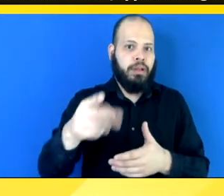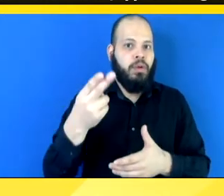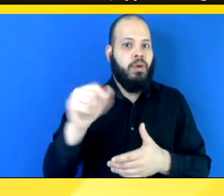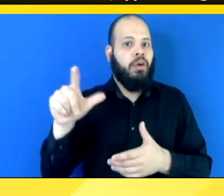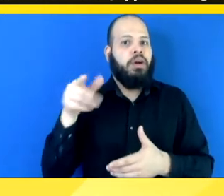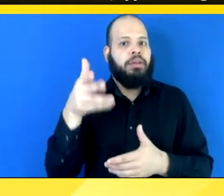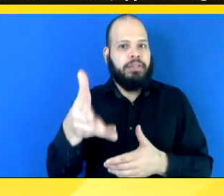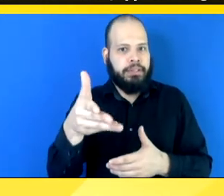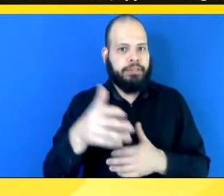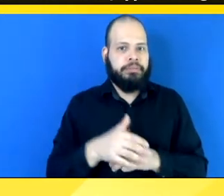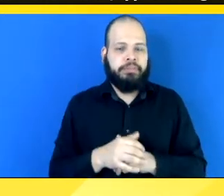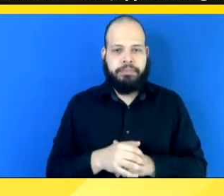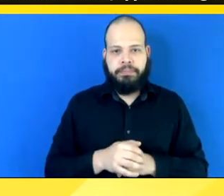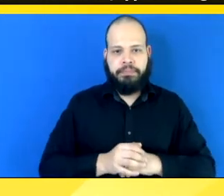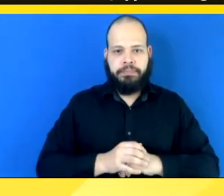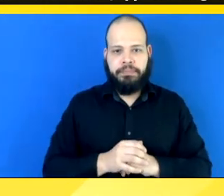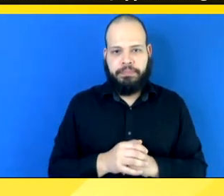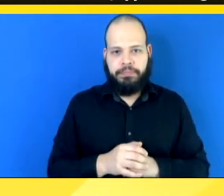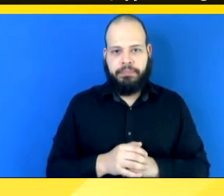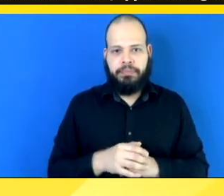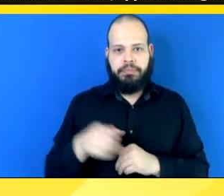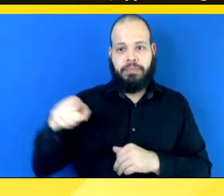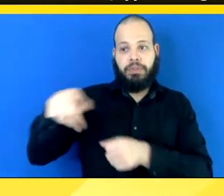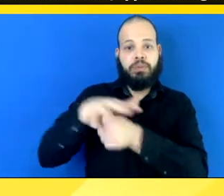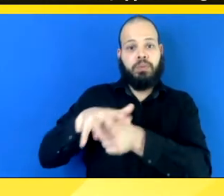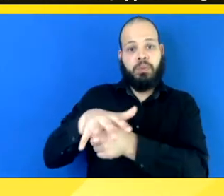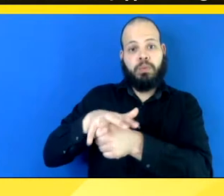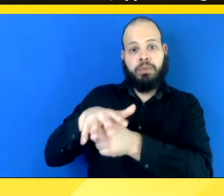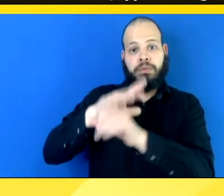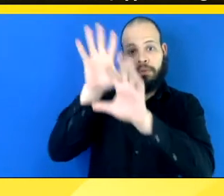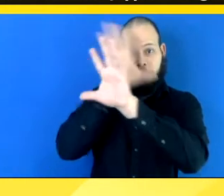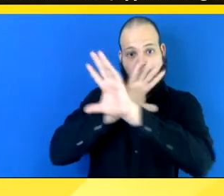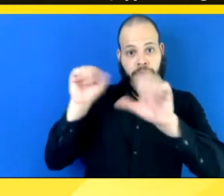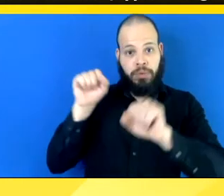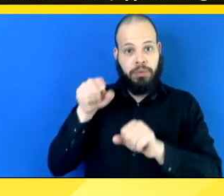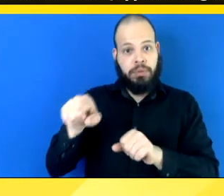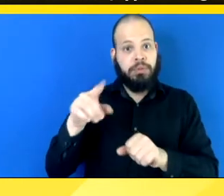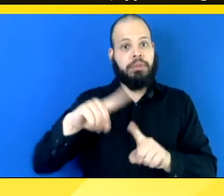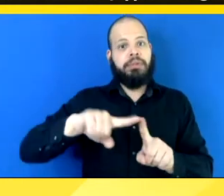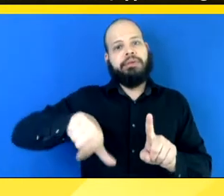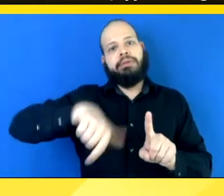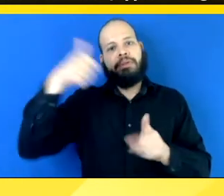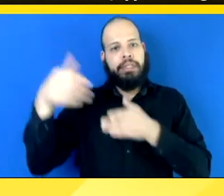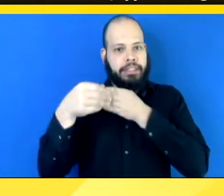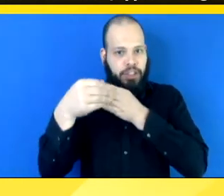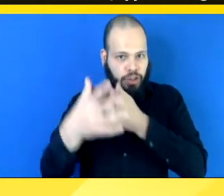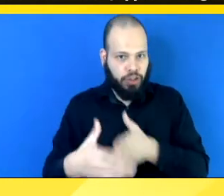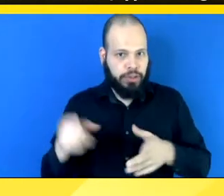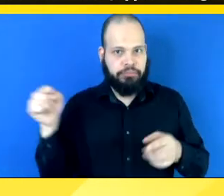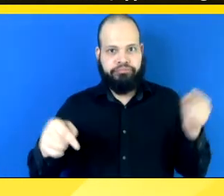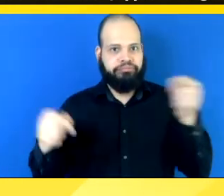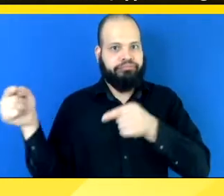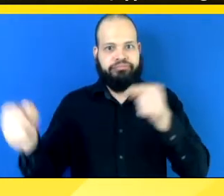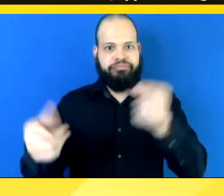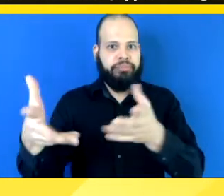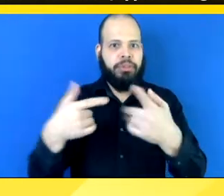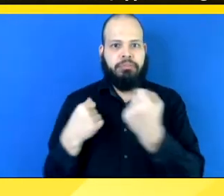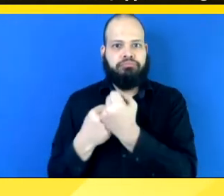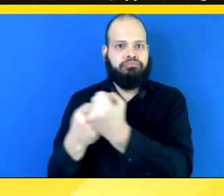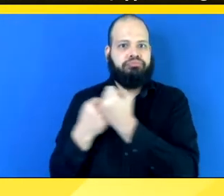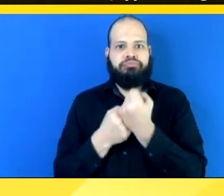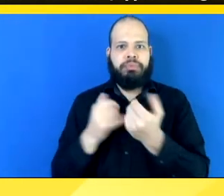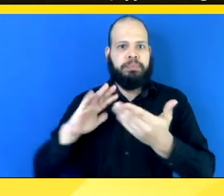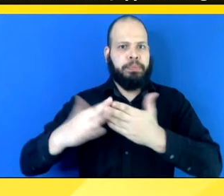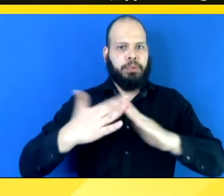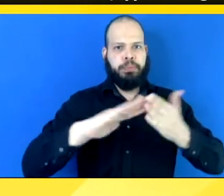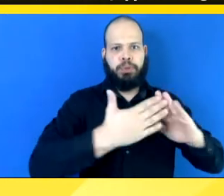local president, and Stuart Applebaum was there to support the community when I got there. And, you know, I saw my